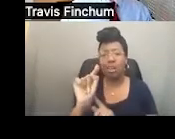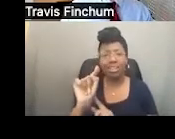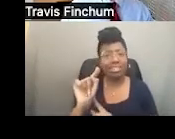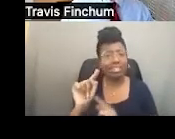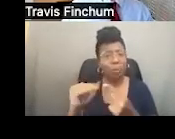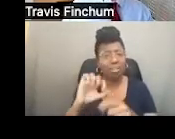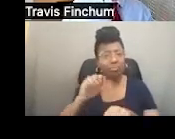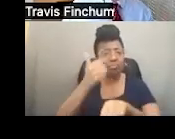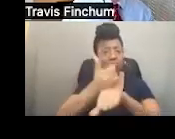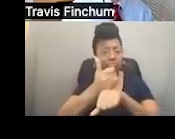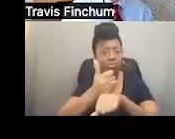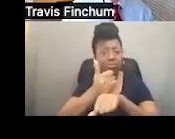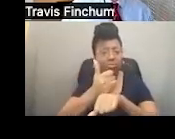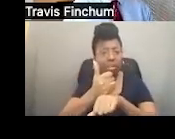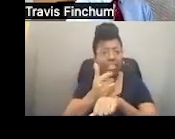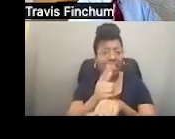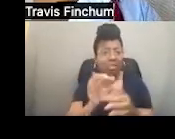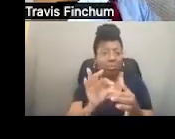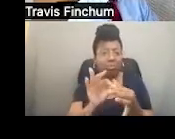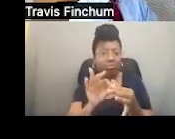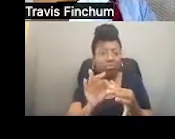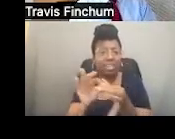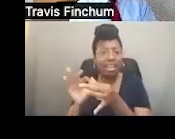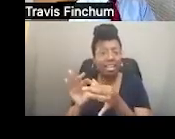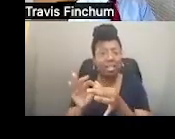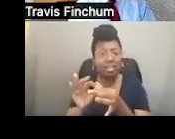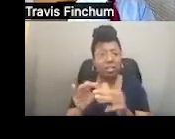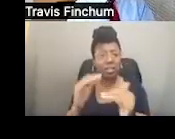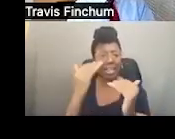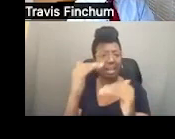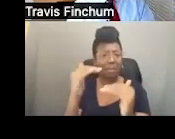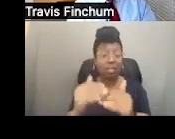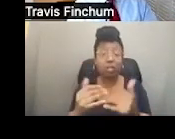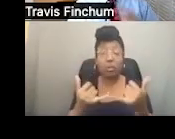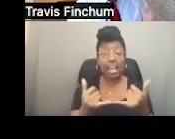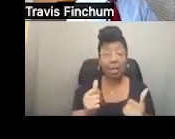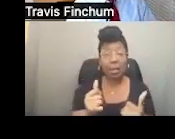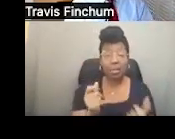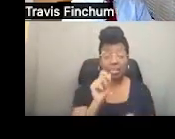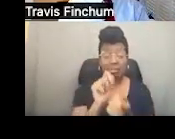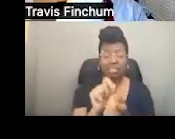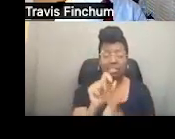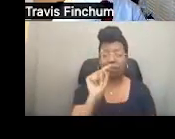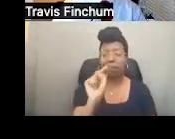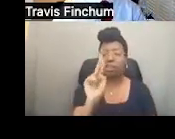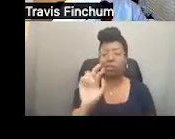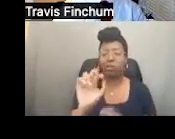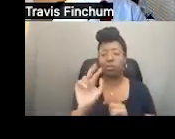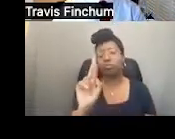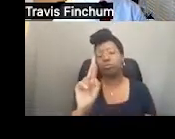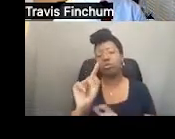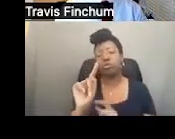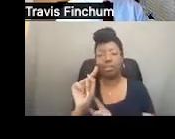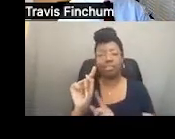it counts toward the resource limit. So the trusts we're going to talk about today are the exceptions to the rules. So they have